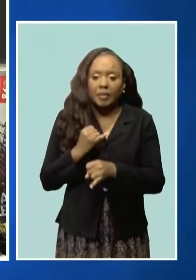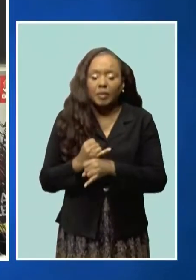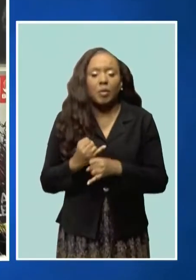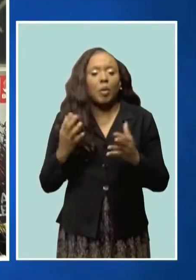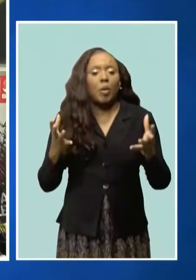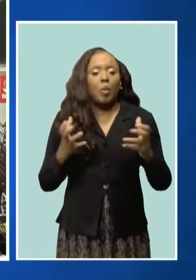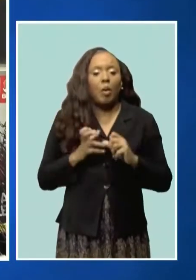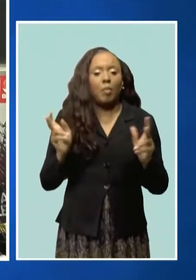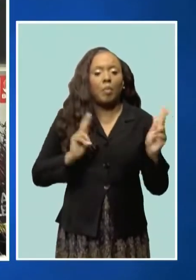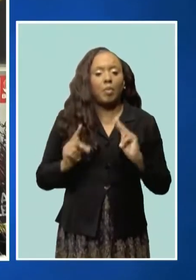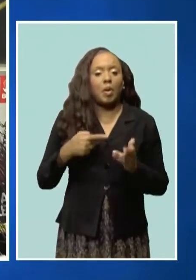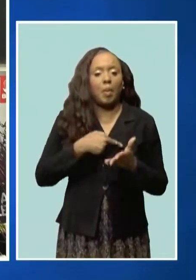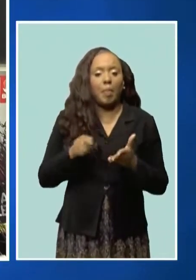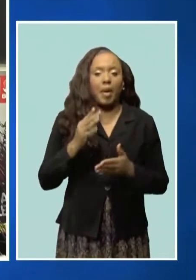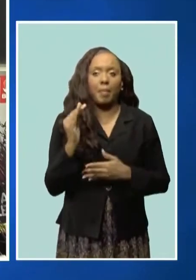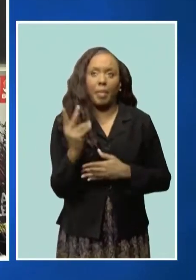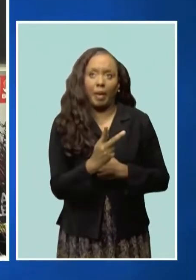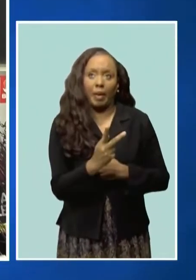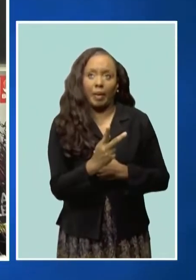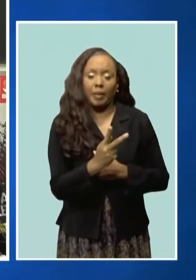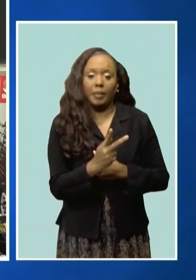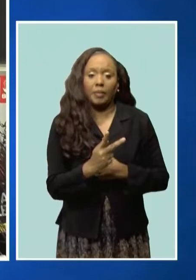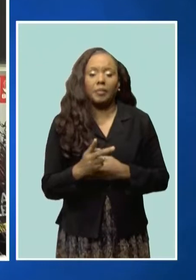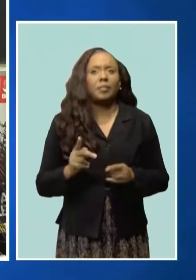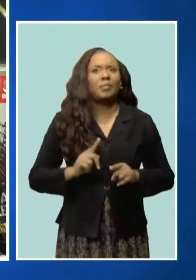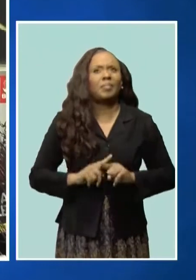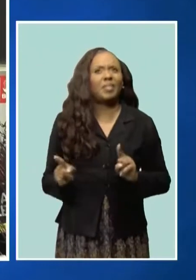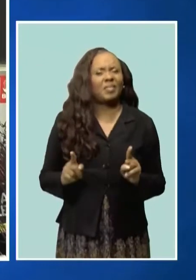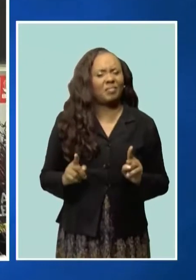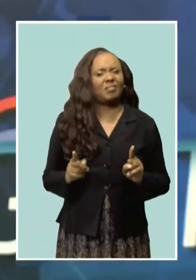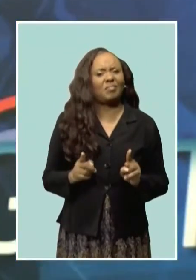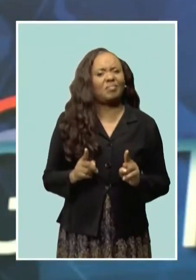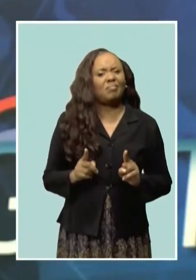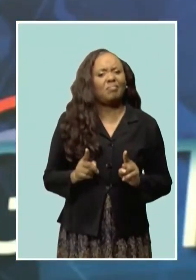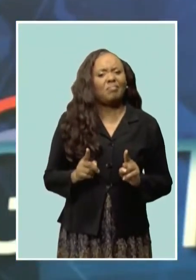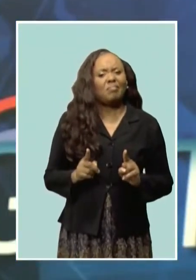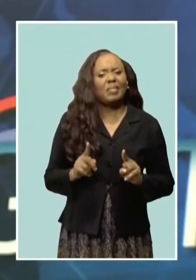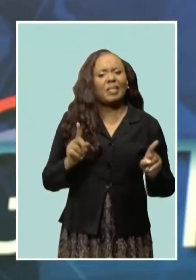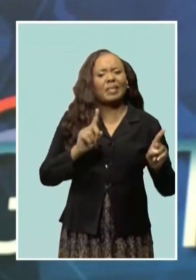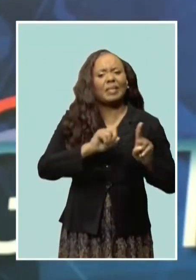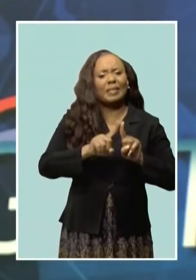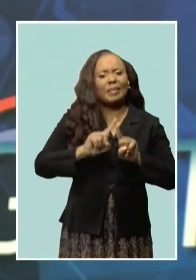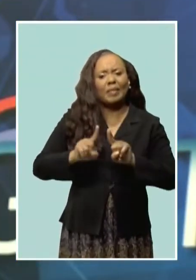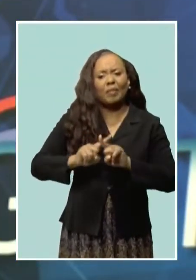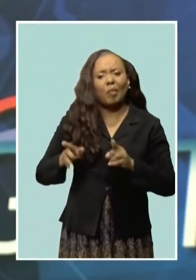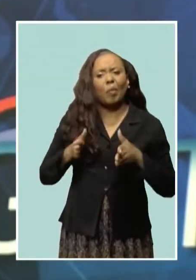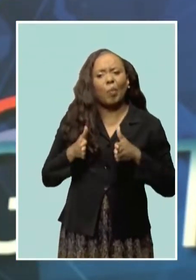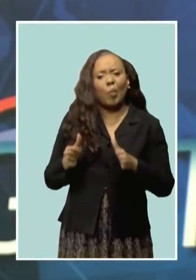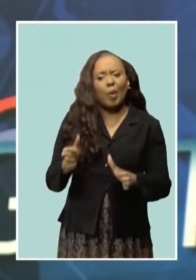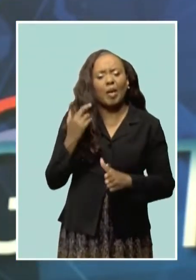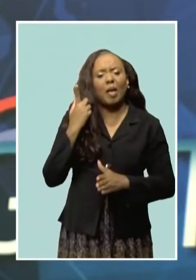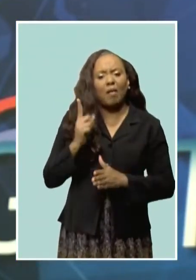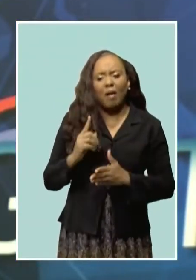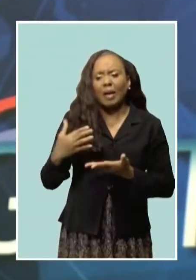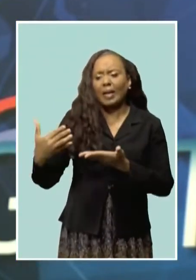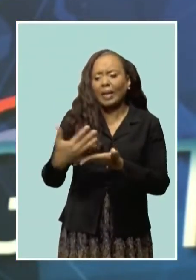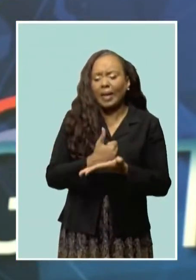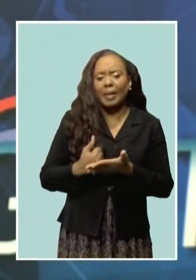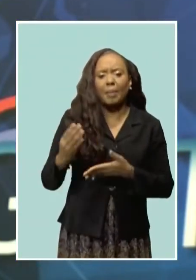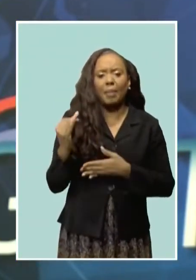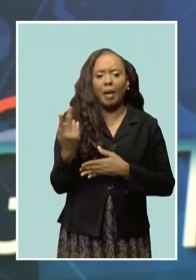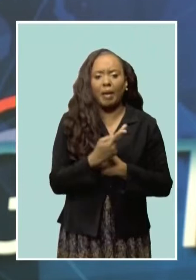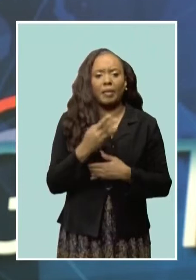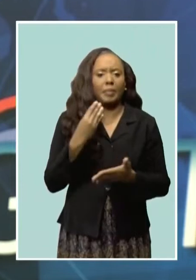back. And there are all kinds of ways to do that. Barbados does not want the upcoming United